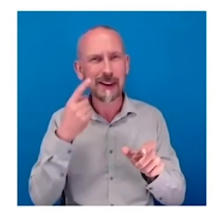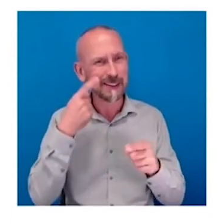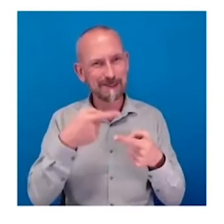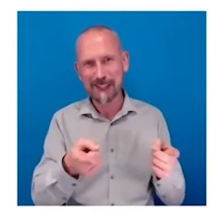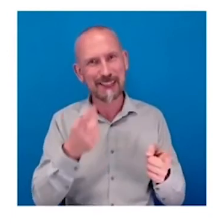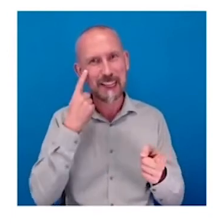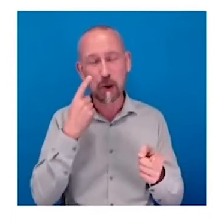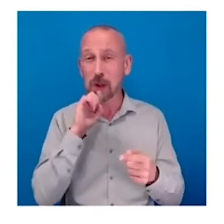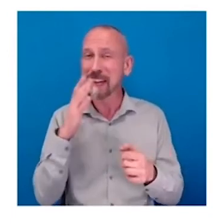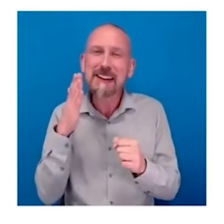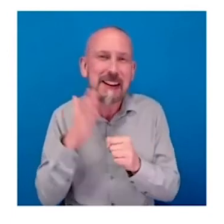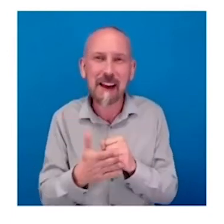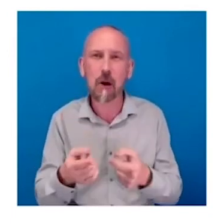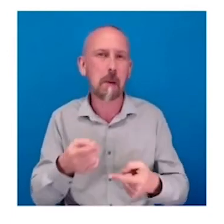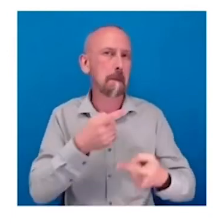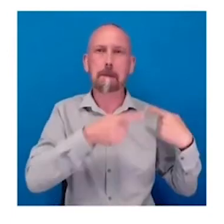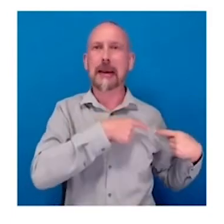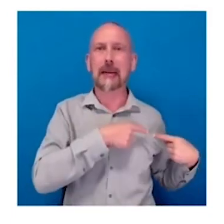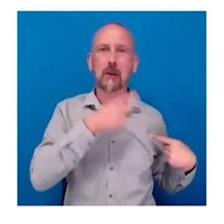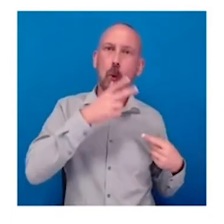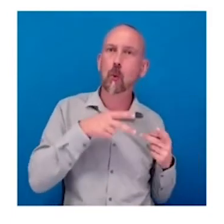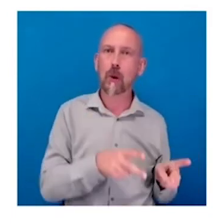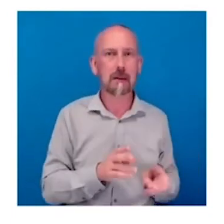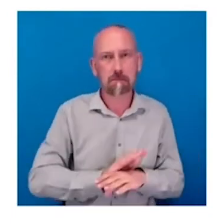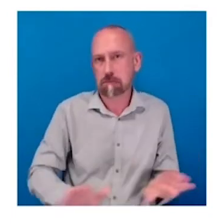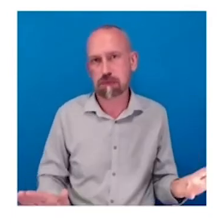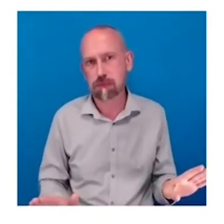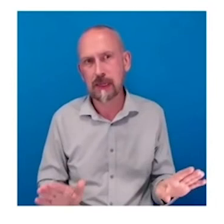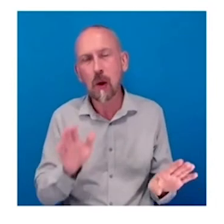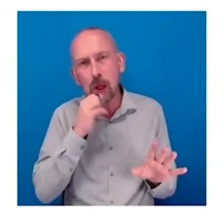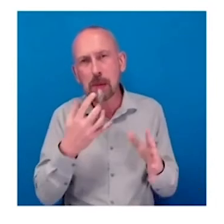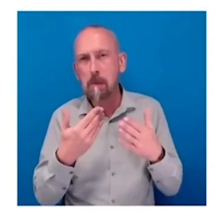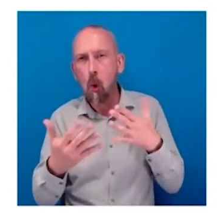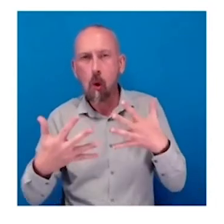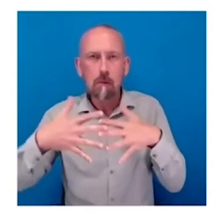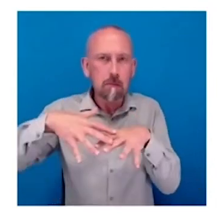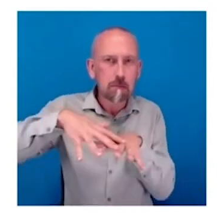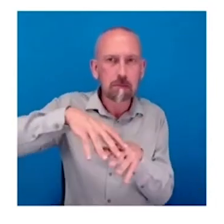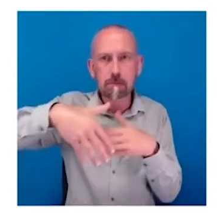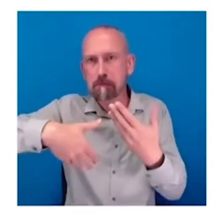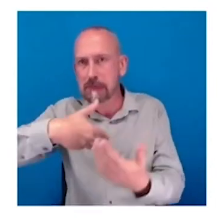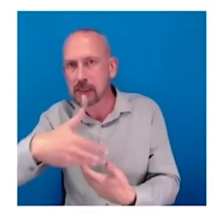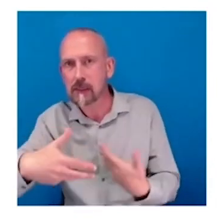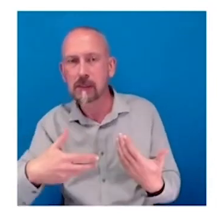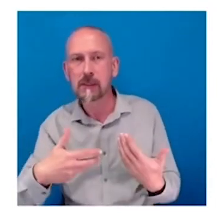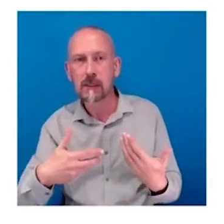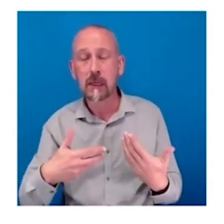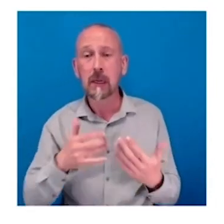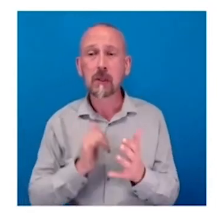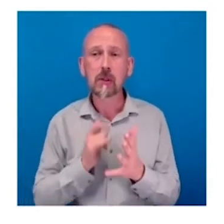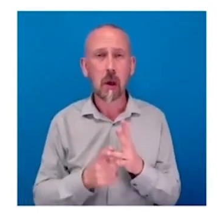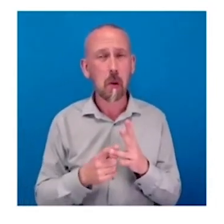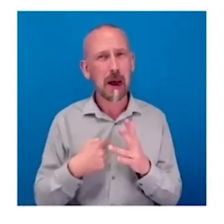being quite the way it was before. I think we will have much more hybrid working. I don't see a